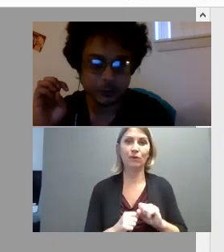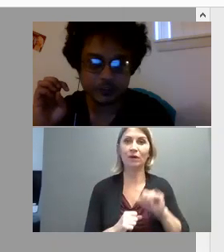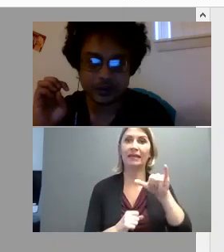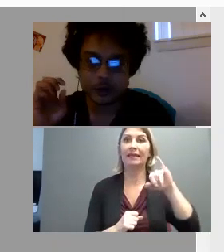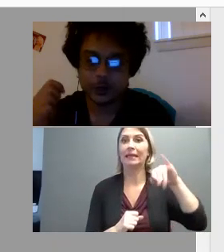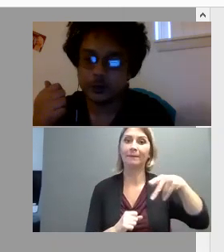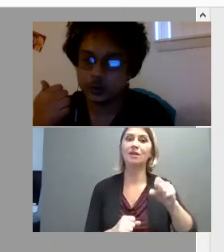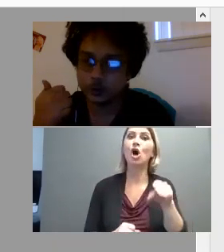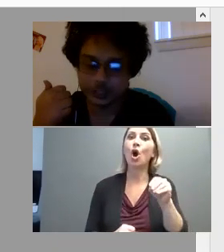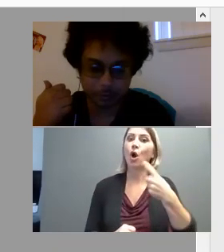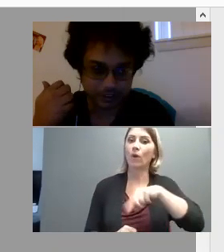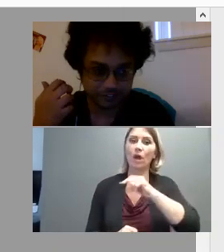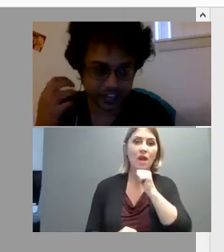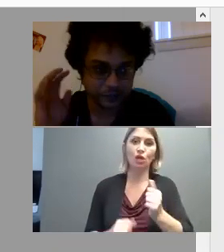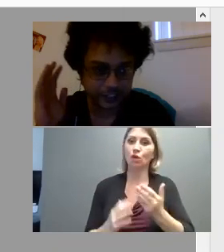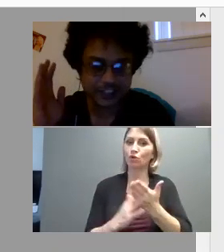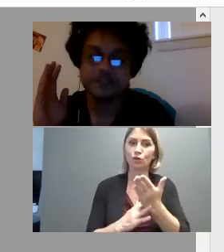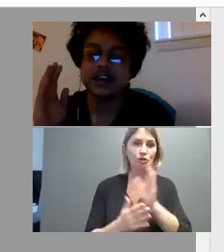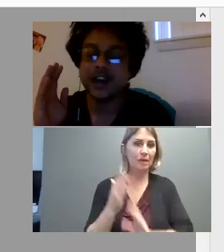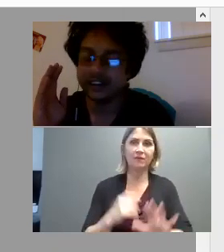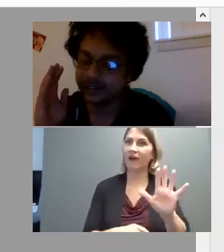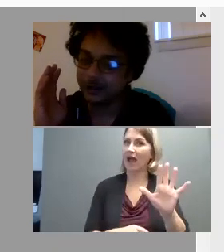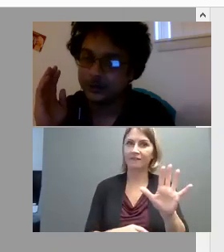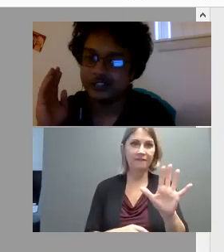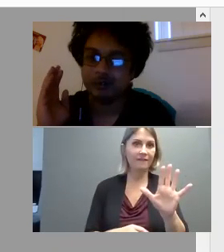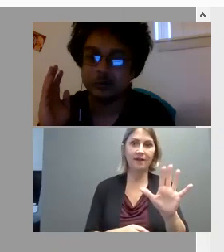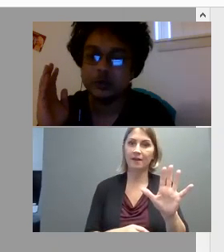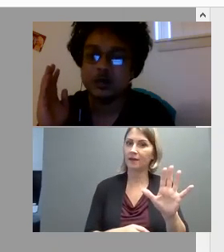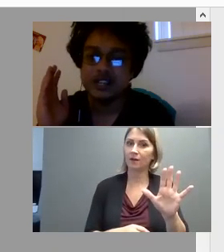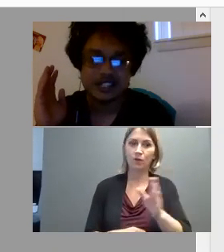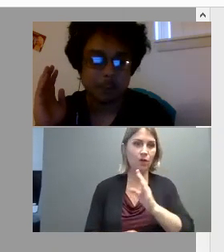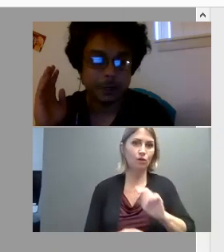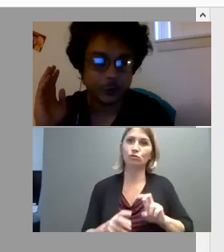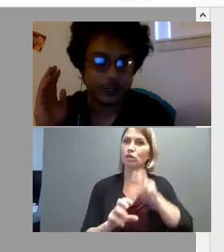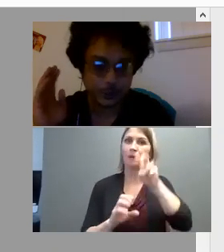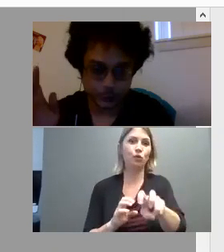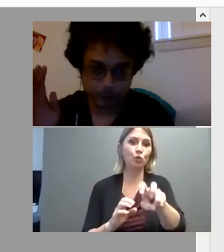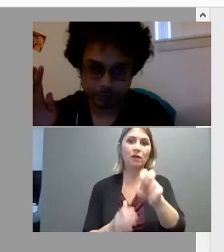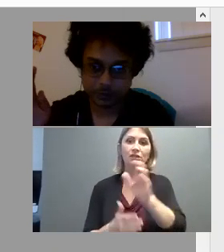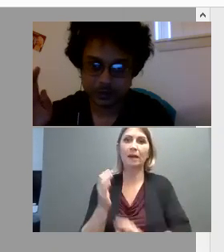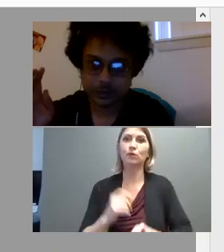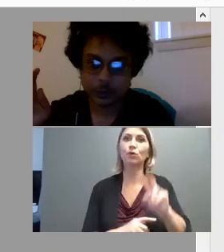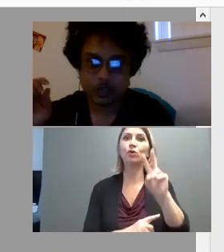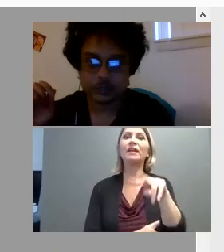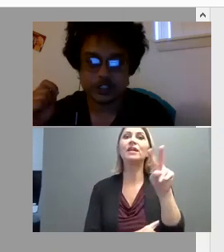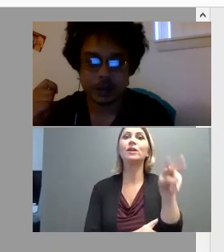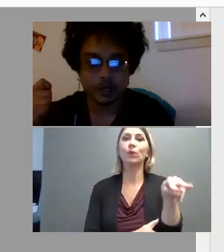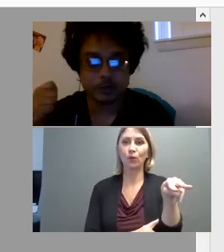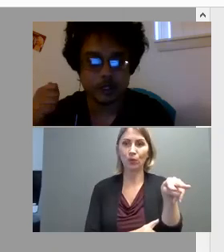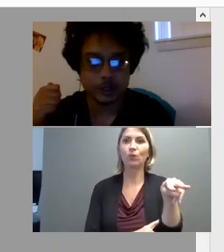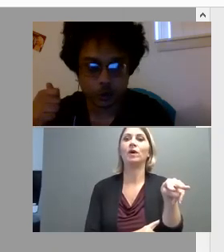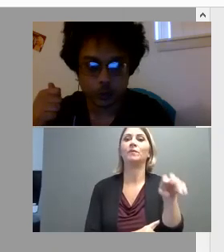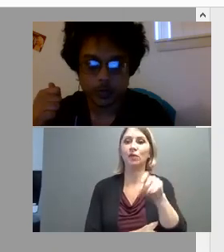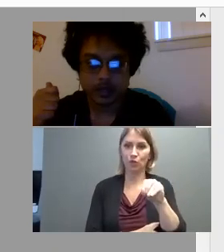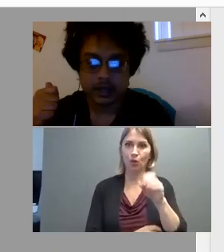Yes, so we are not going to go through chapter 5 or anything. We are directly going to jump to chapter 22. Okay, so